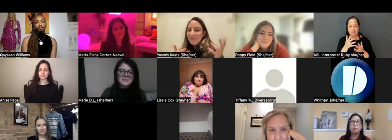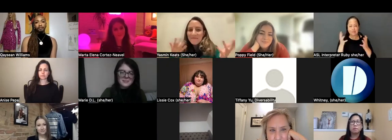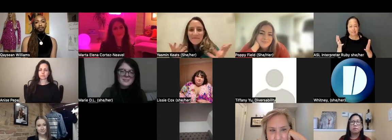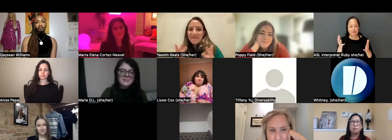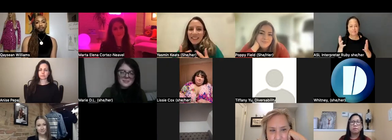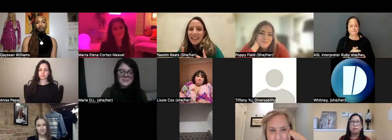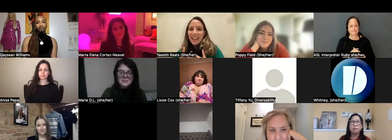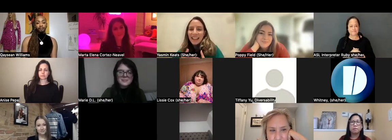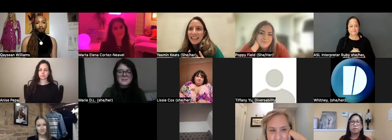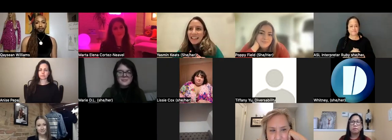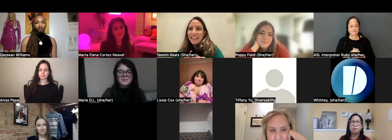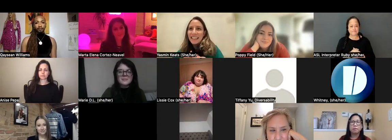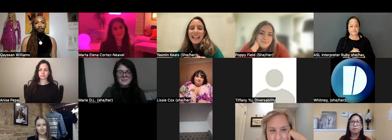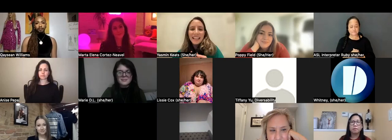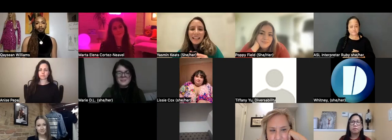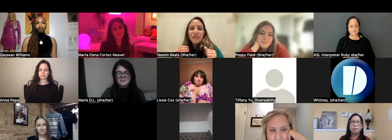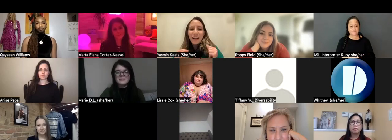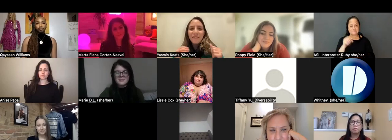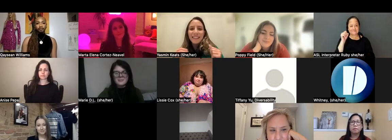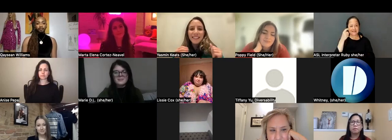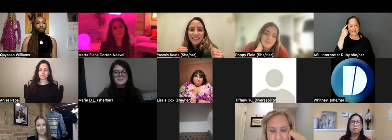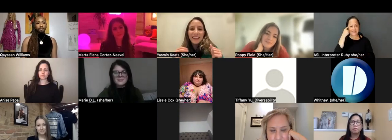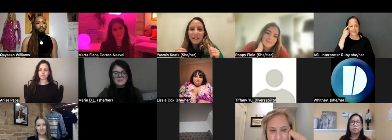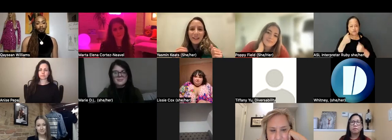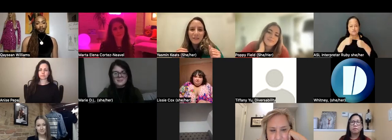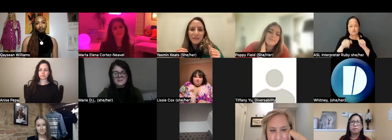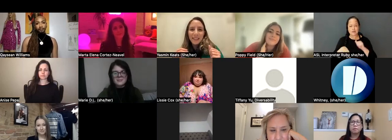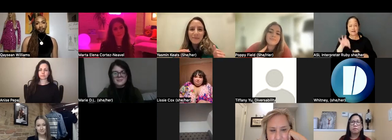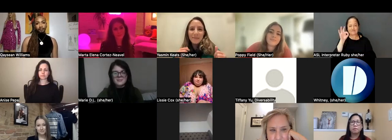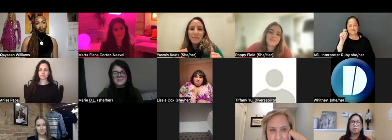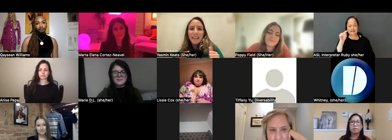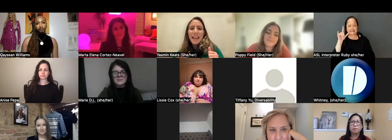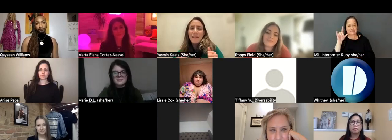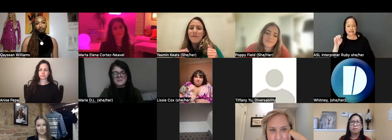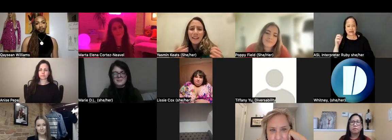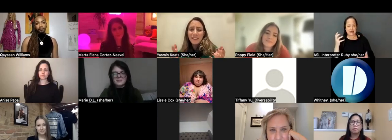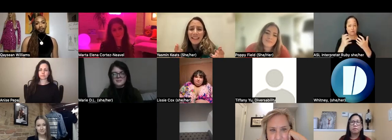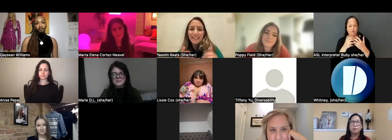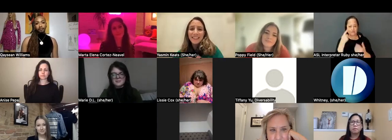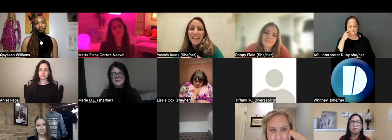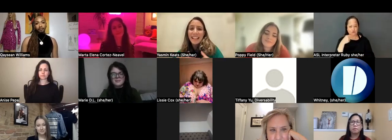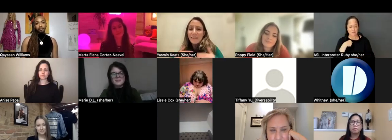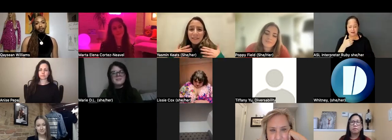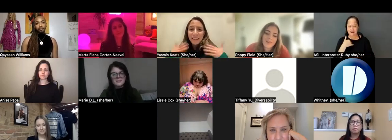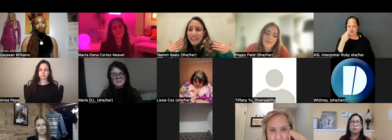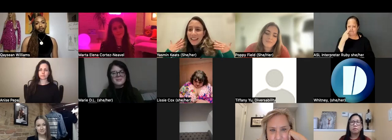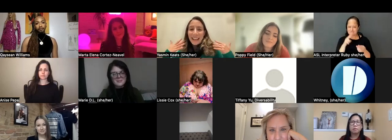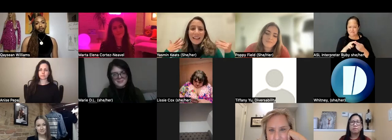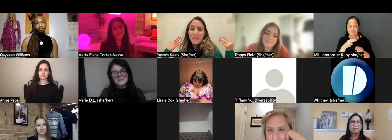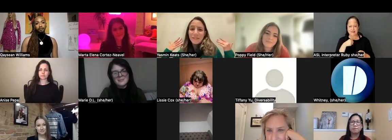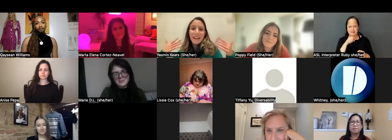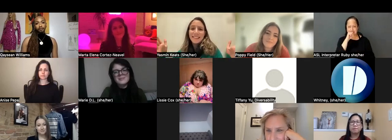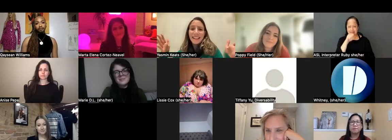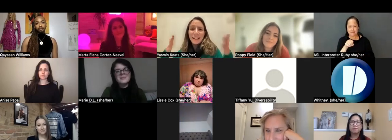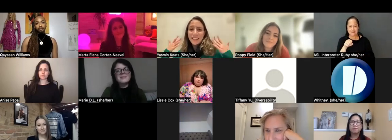But yeah, I think it was trying to find a style that worked for me, that made me have fun with it, because I